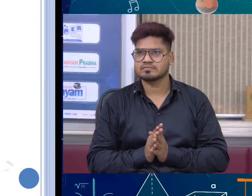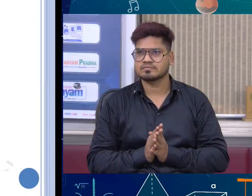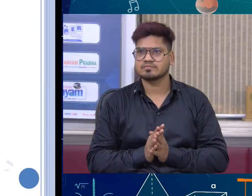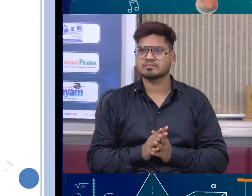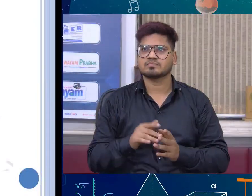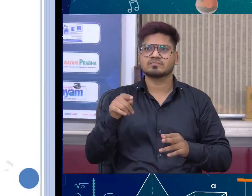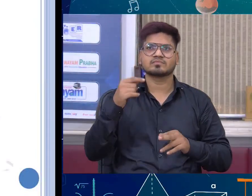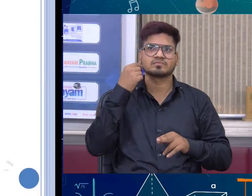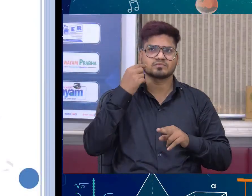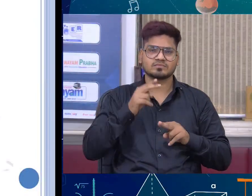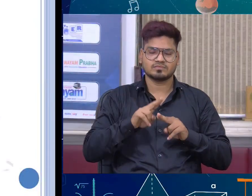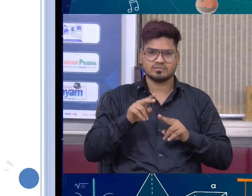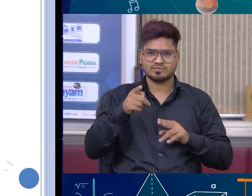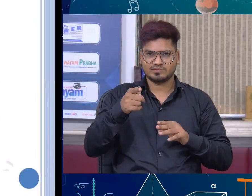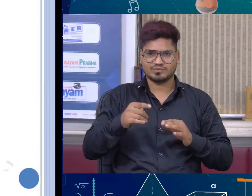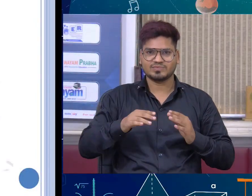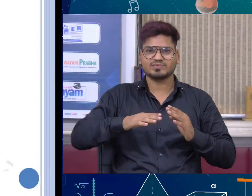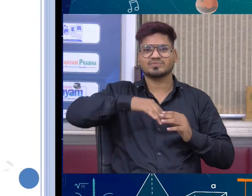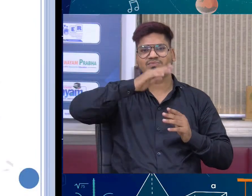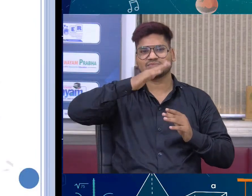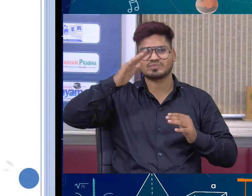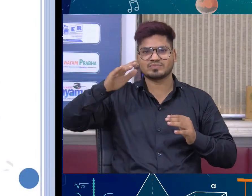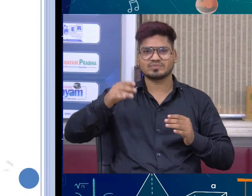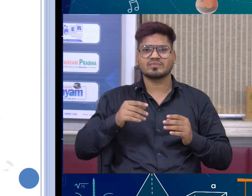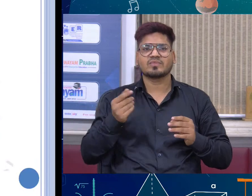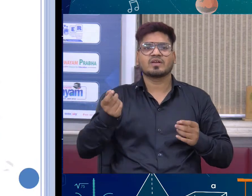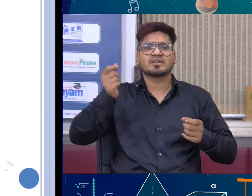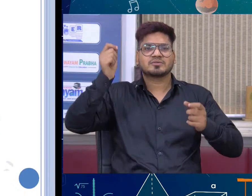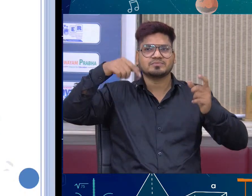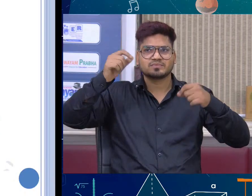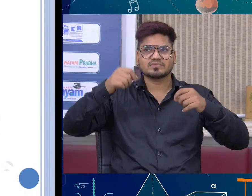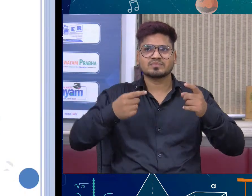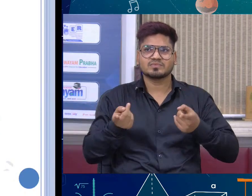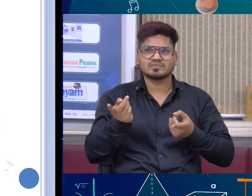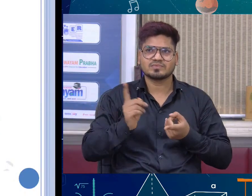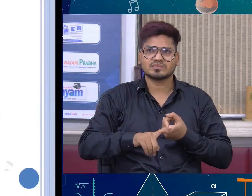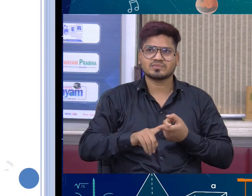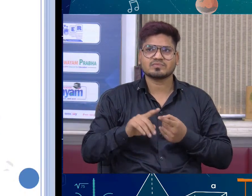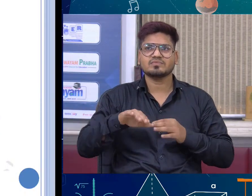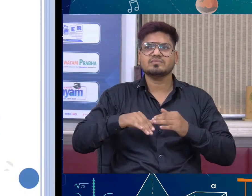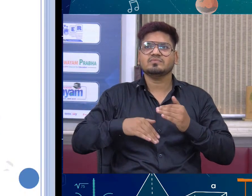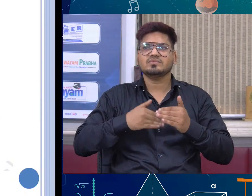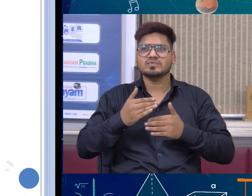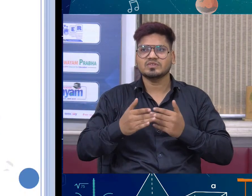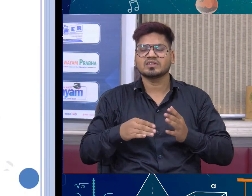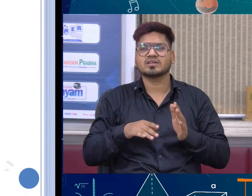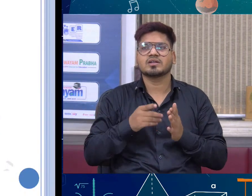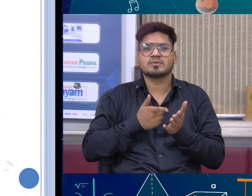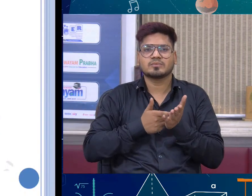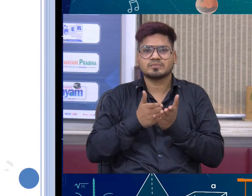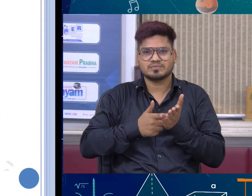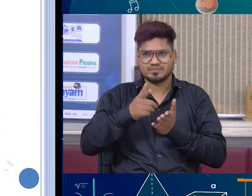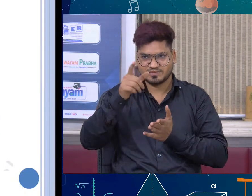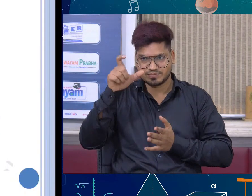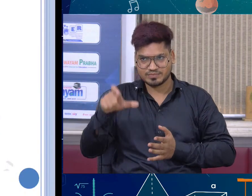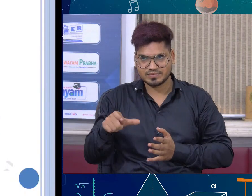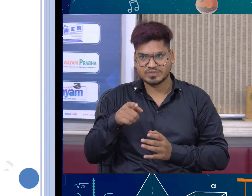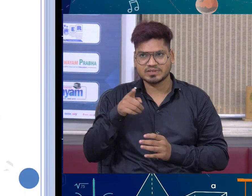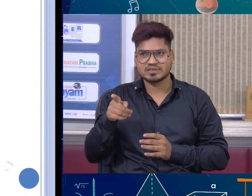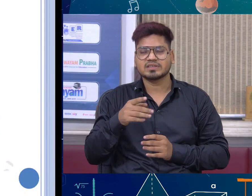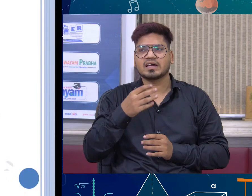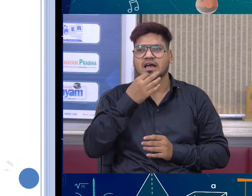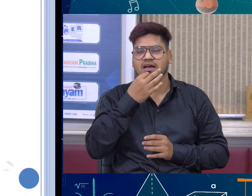when the hailstones happened, everything is destroyed in the field. The farmer and his family is very